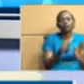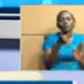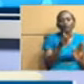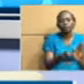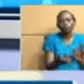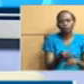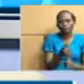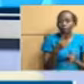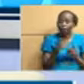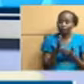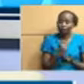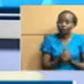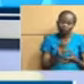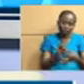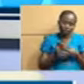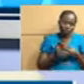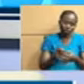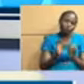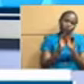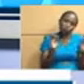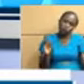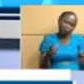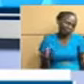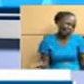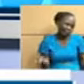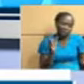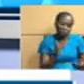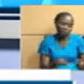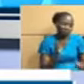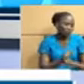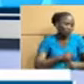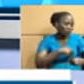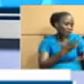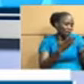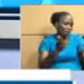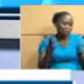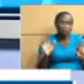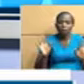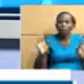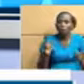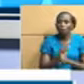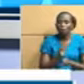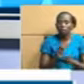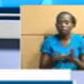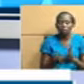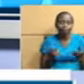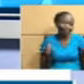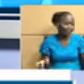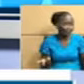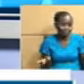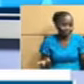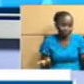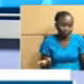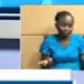lack coordination, everybody is doing something in one corner, and yet if these things were brought together, actually what we are seeing as